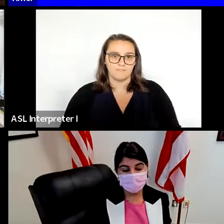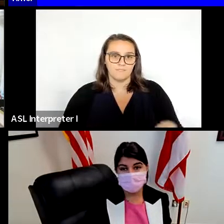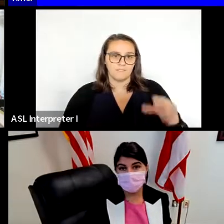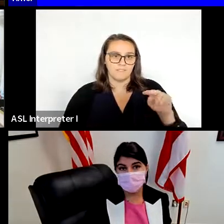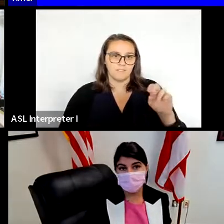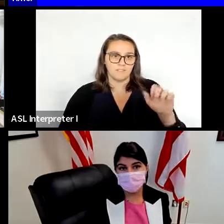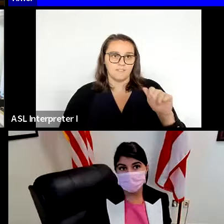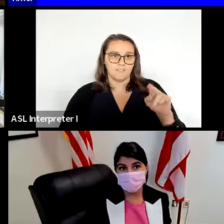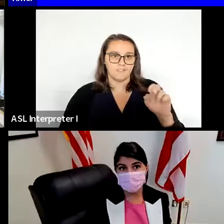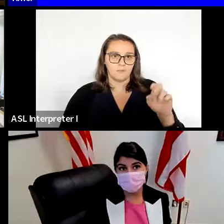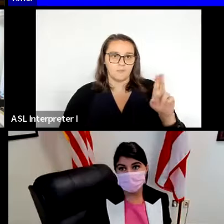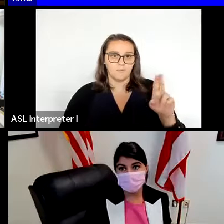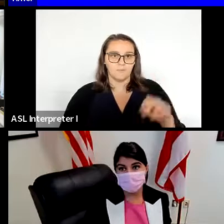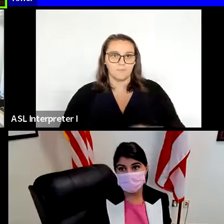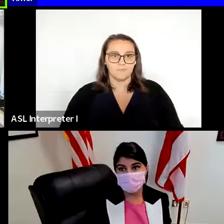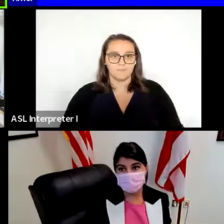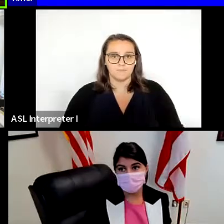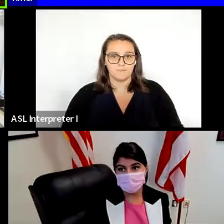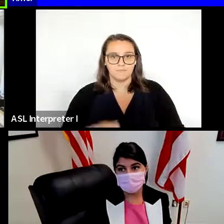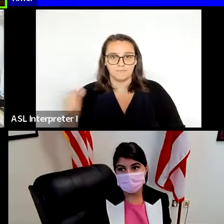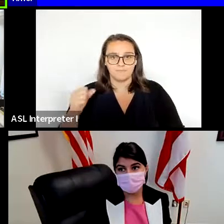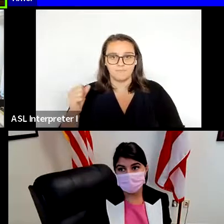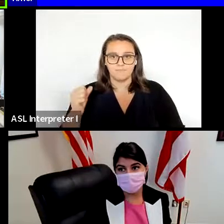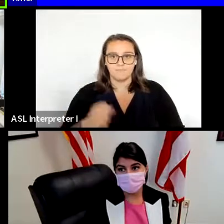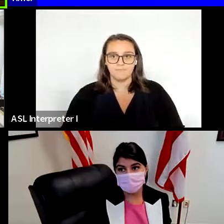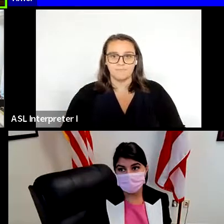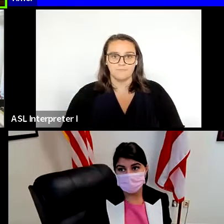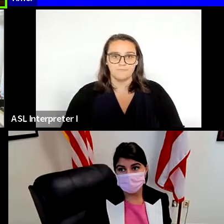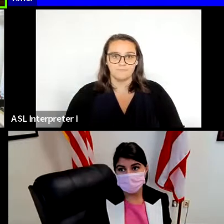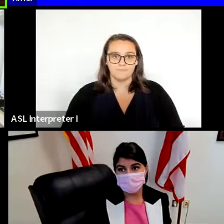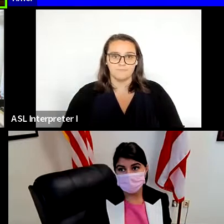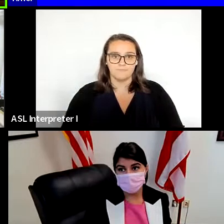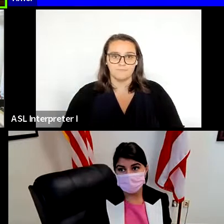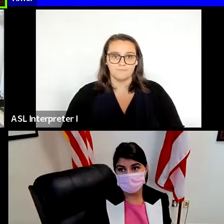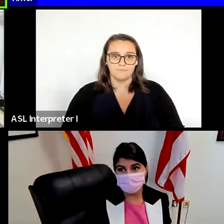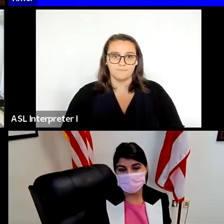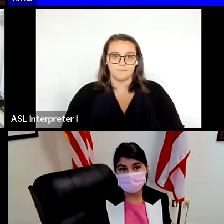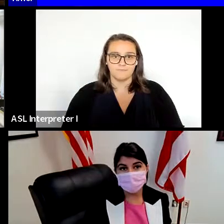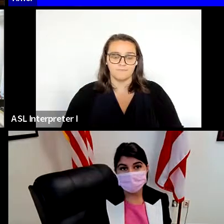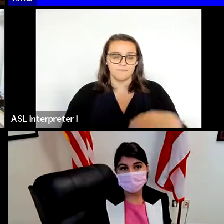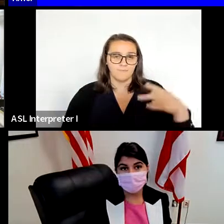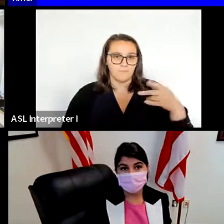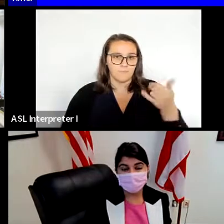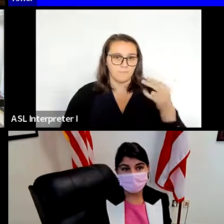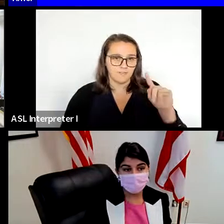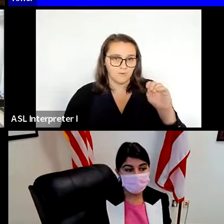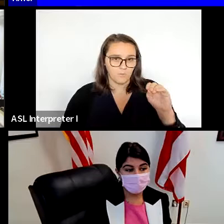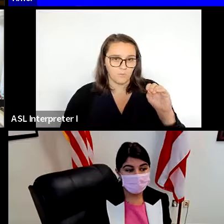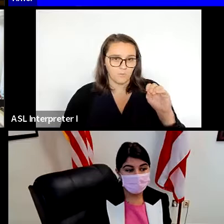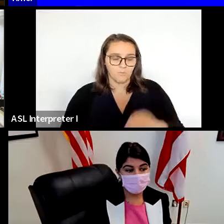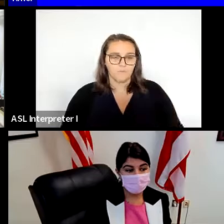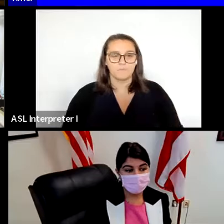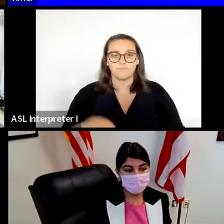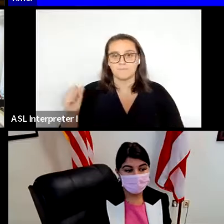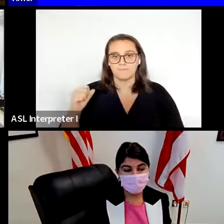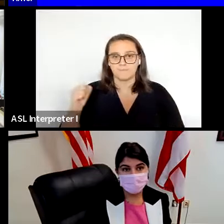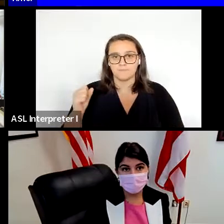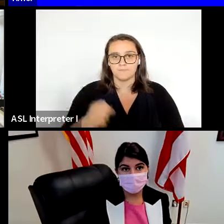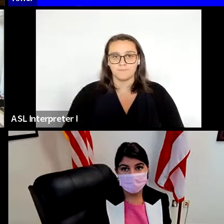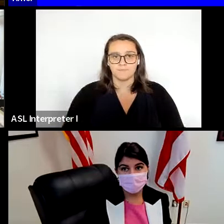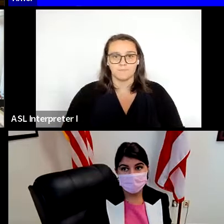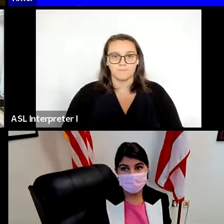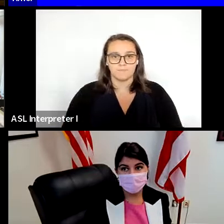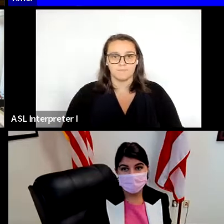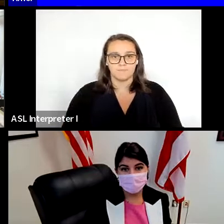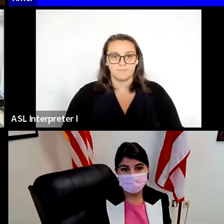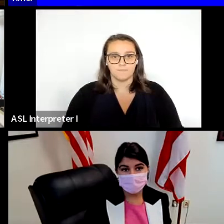Nadeau. Yes. Councilmember Nadeau votes yes. Councilmember Pinto. Yes. Councilmember Pinto votes